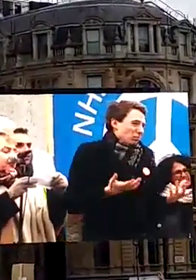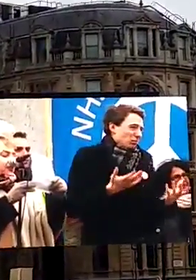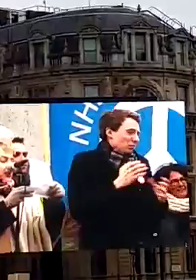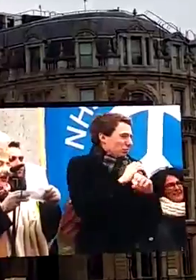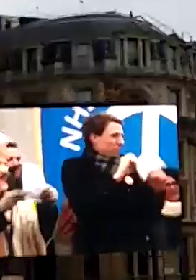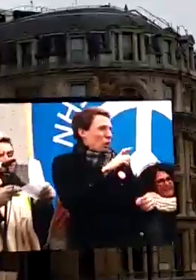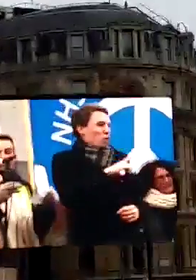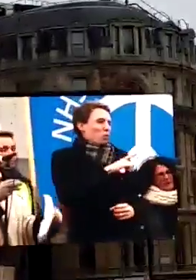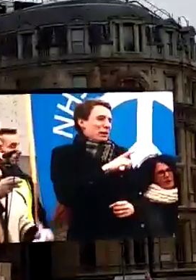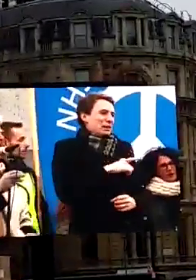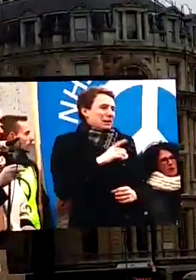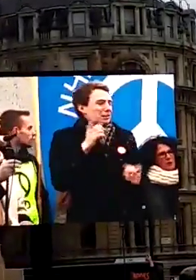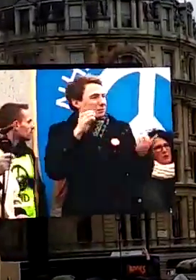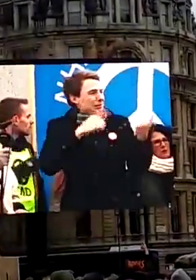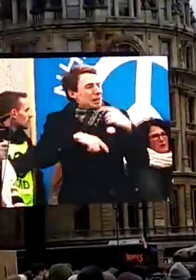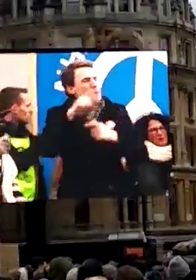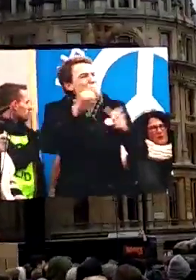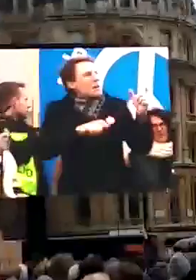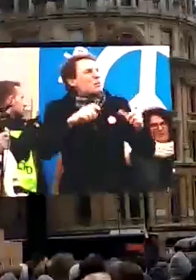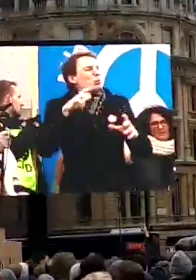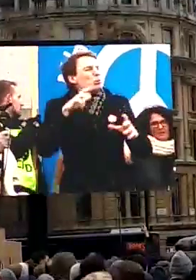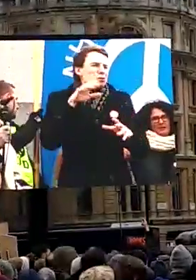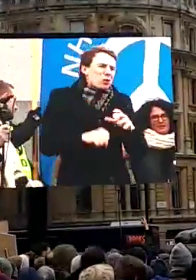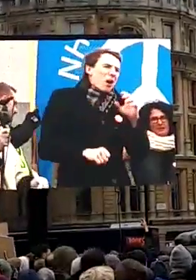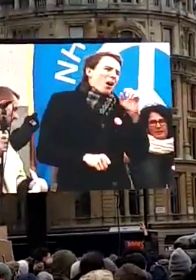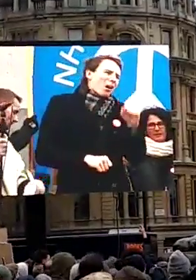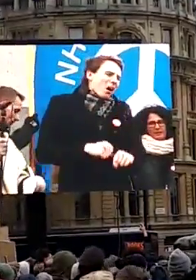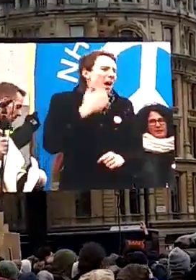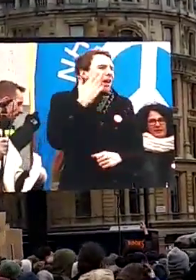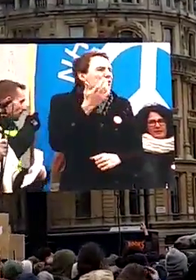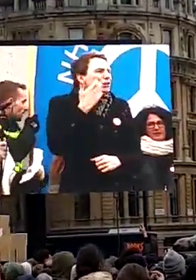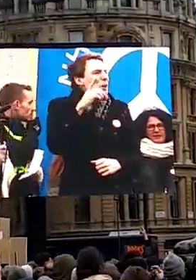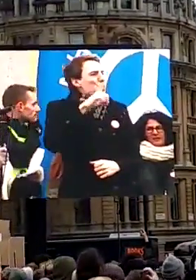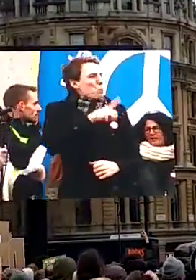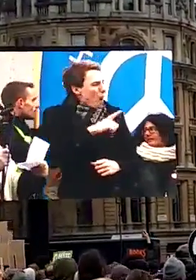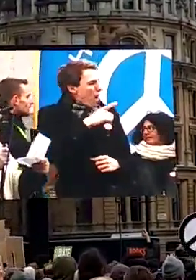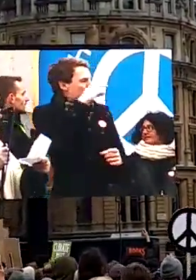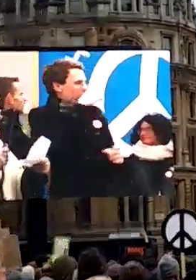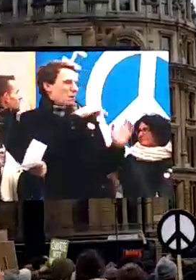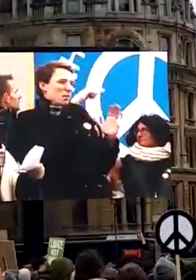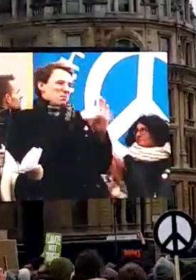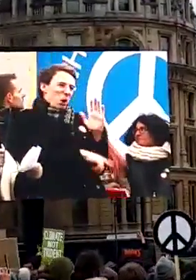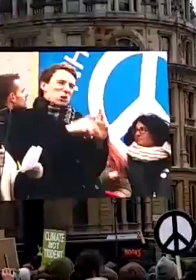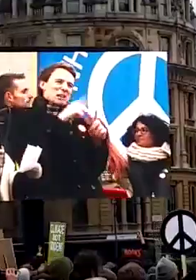a result of Tory austerity policies. Thank you.